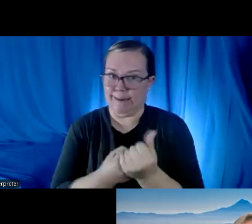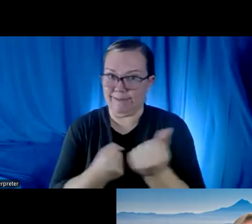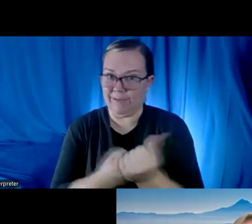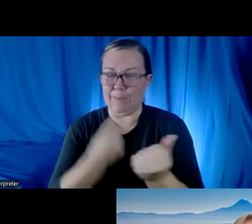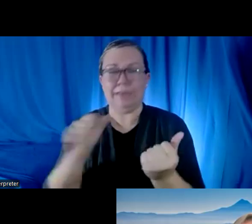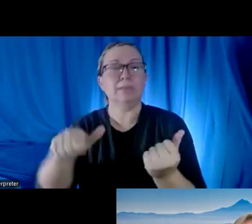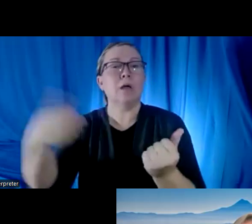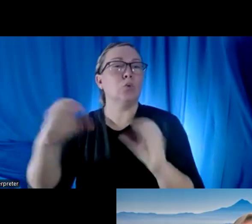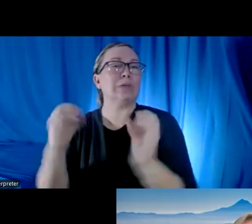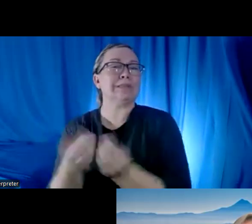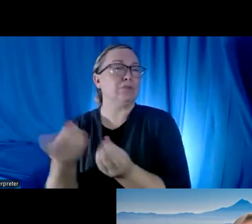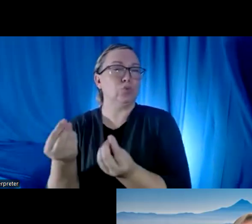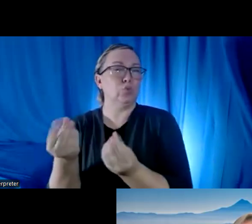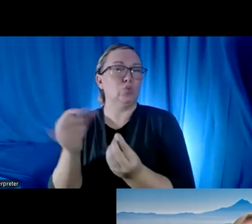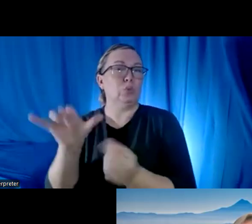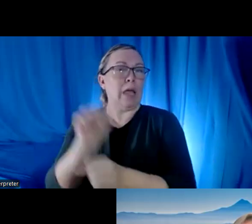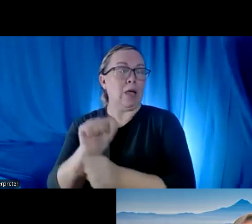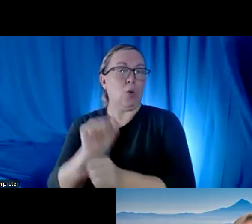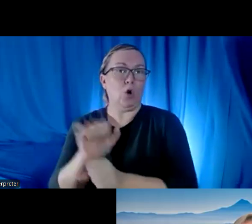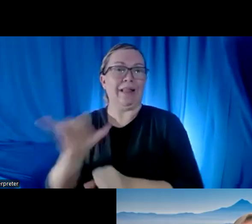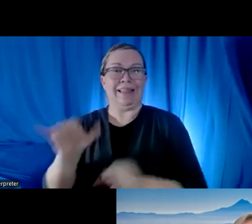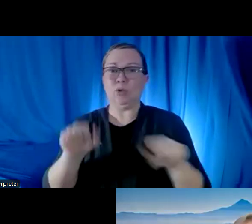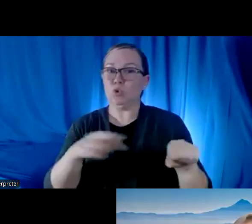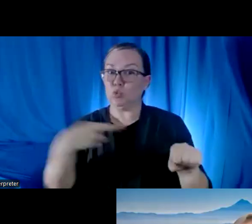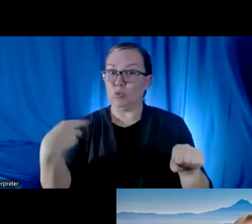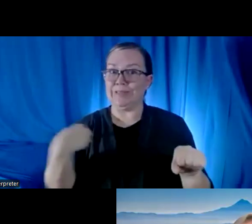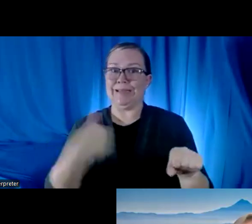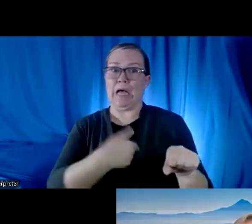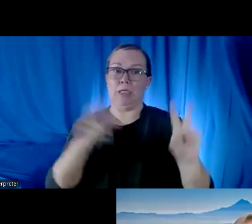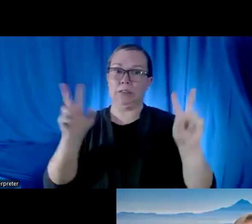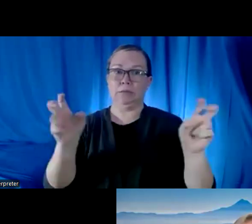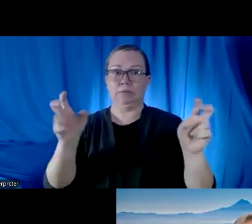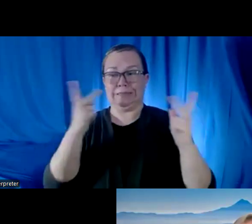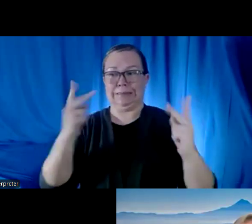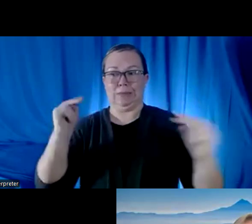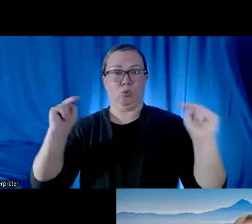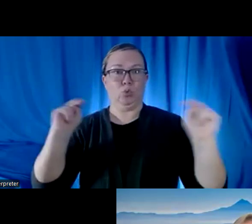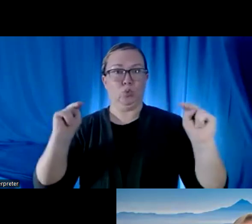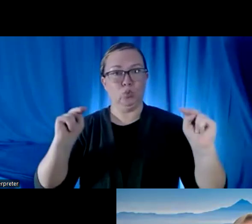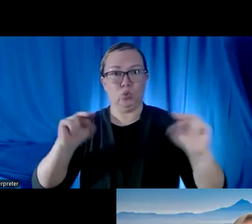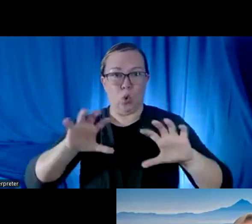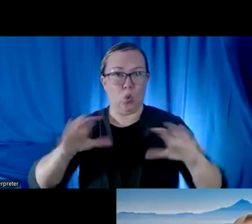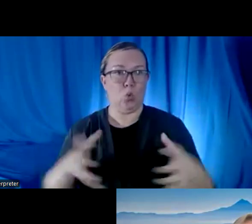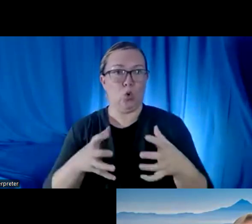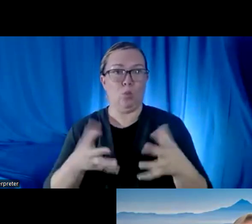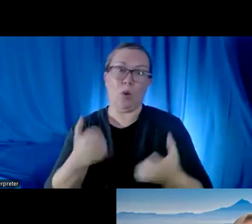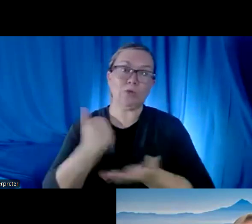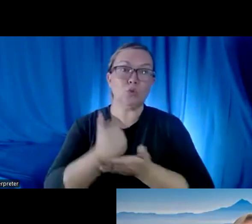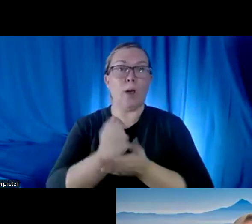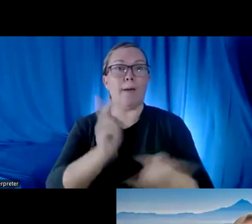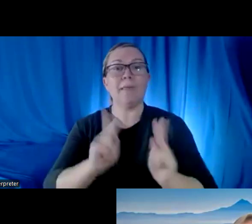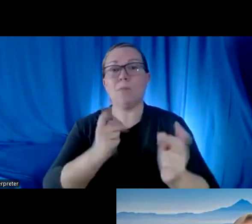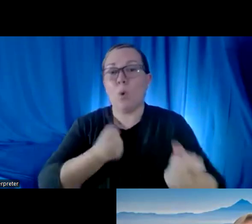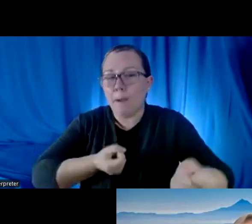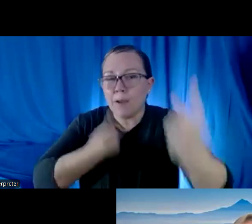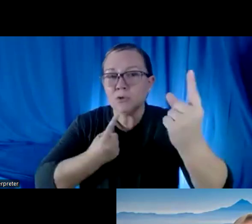organizations that do that, and that could jeopardize us being seen as a neutral third party that simply wants to help people understand the